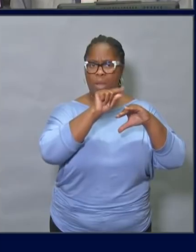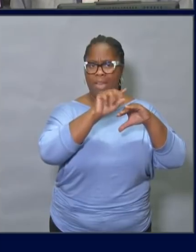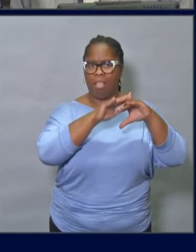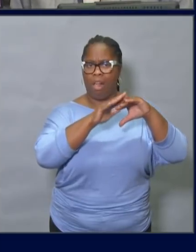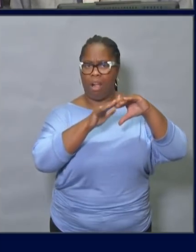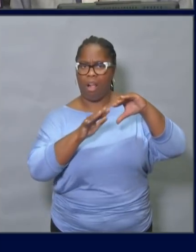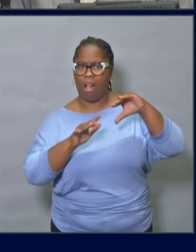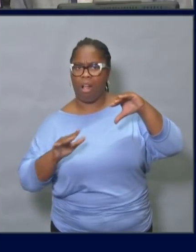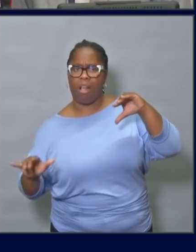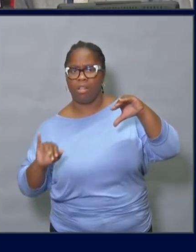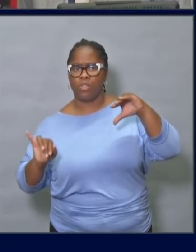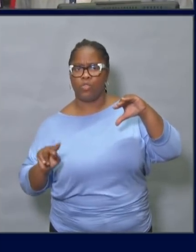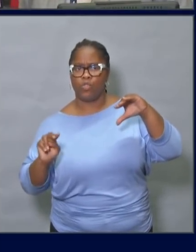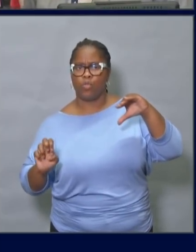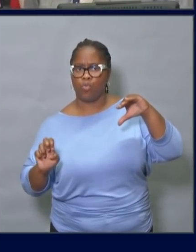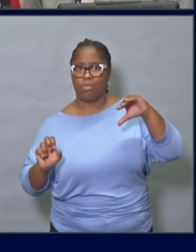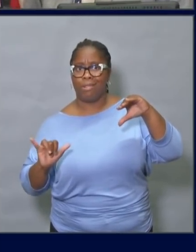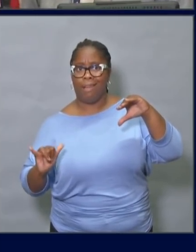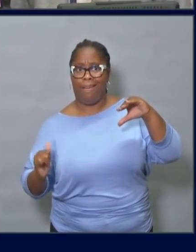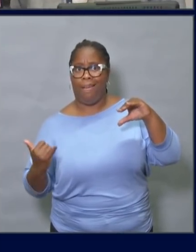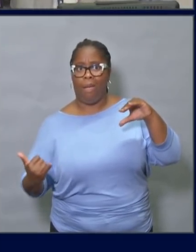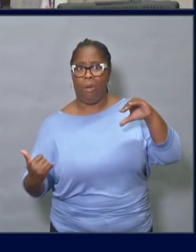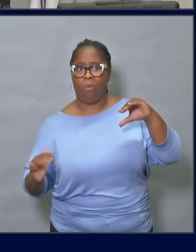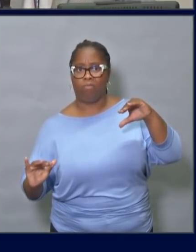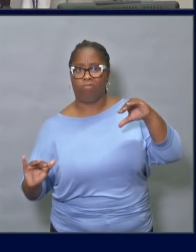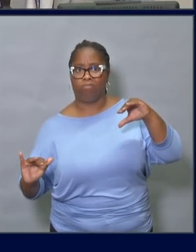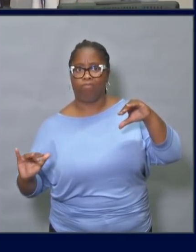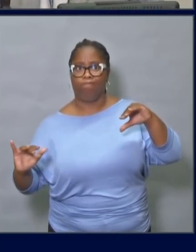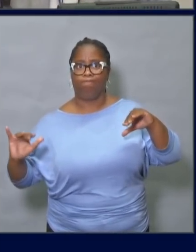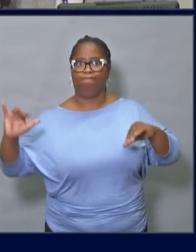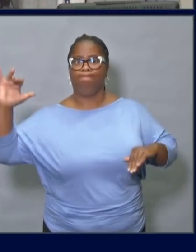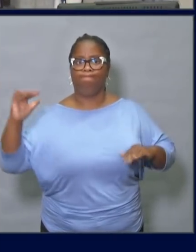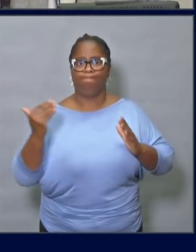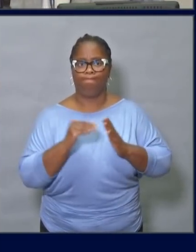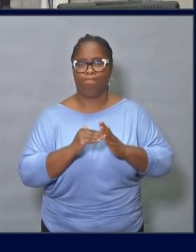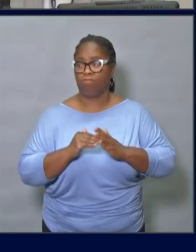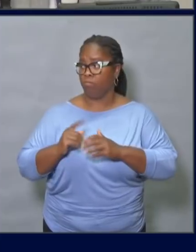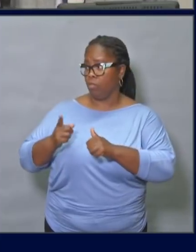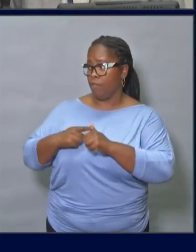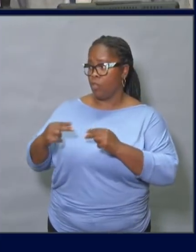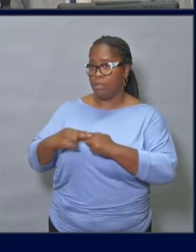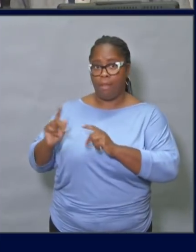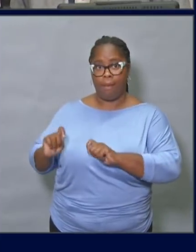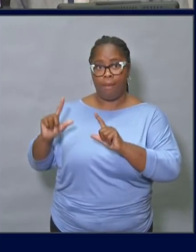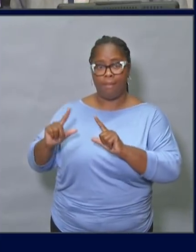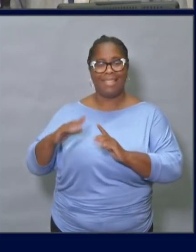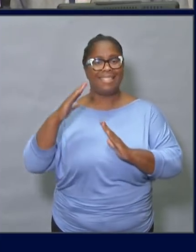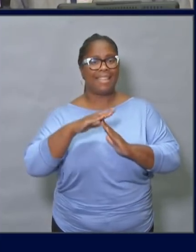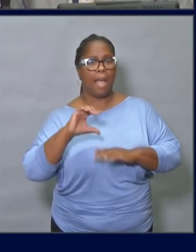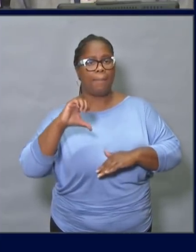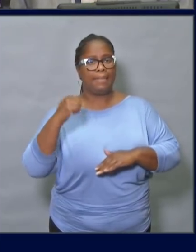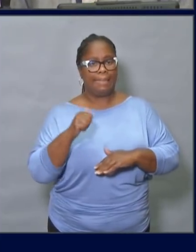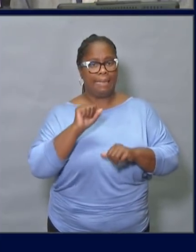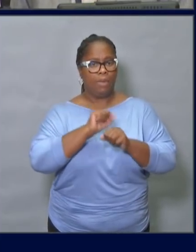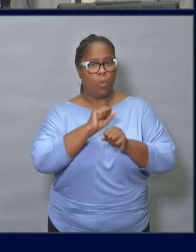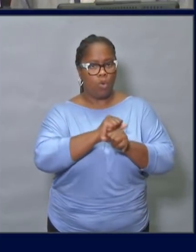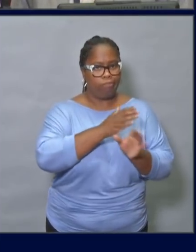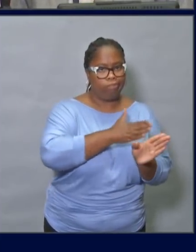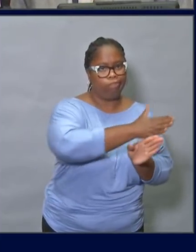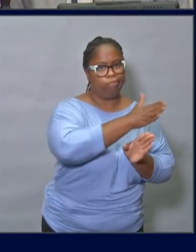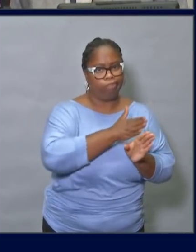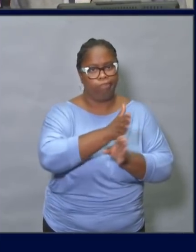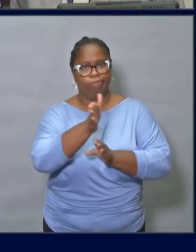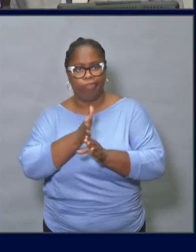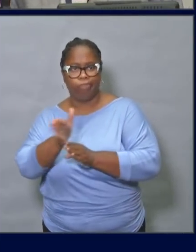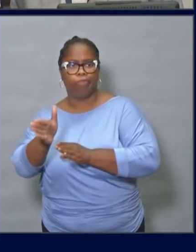they've been on the rise. Can you pull up the first slide? Thank you. This slide shows the top 10 occupational settings where the